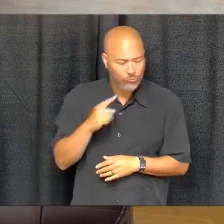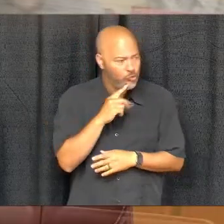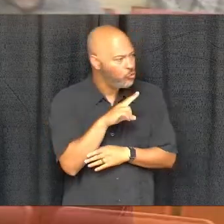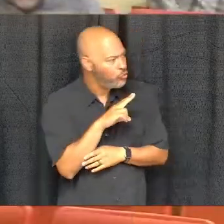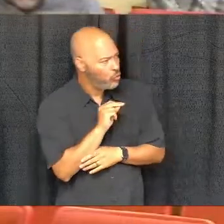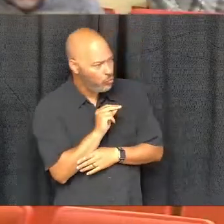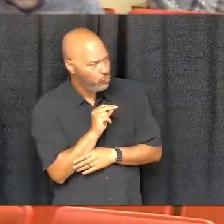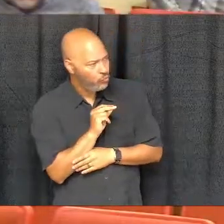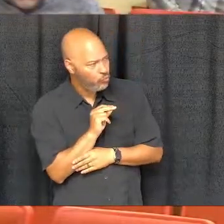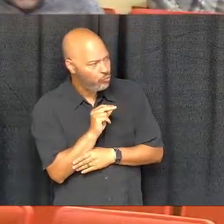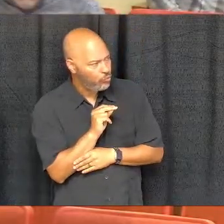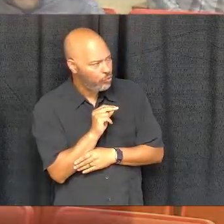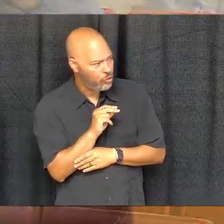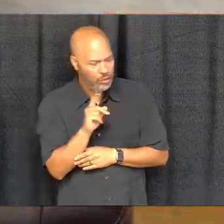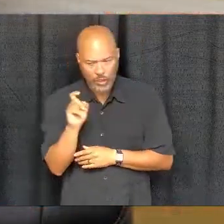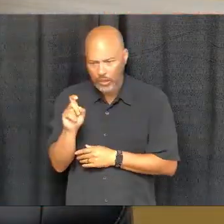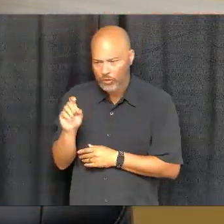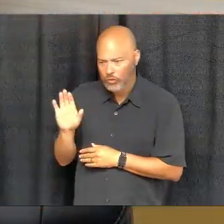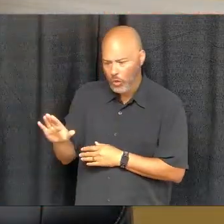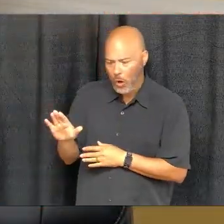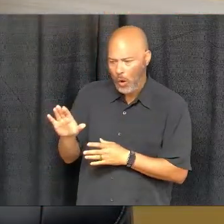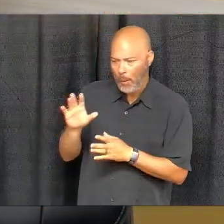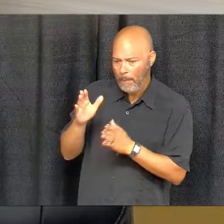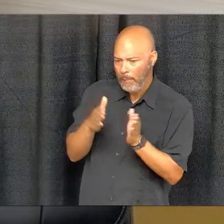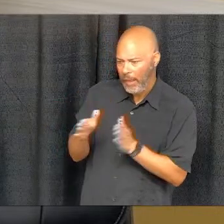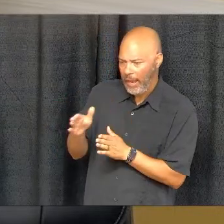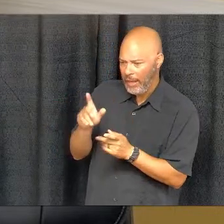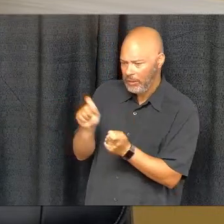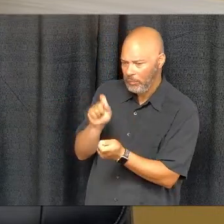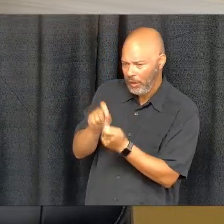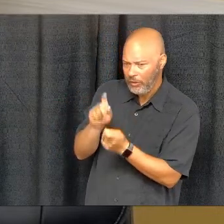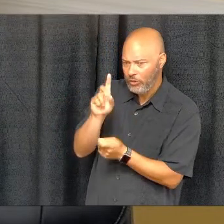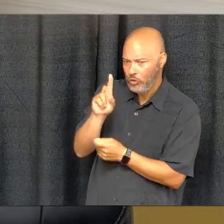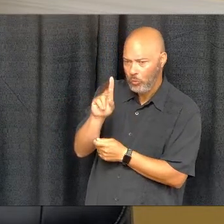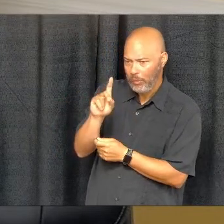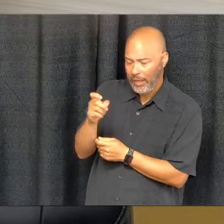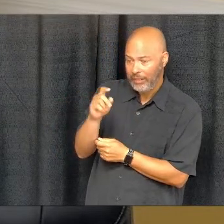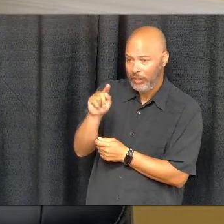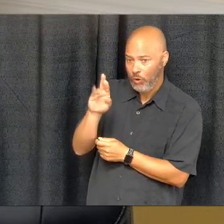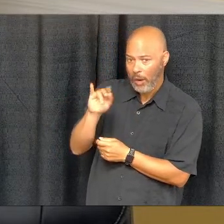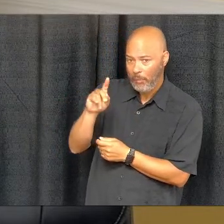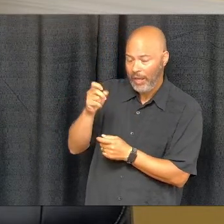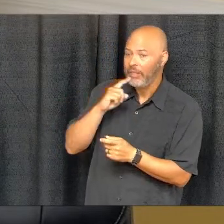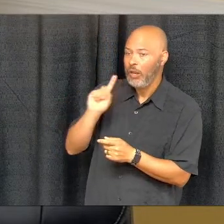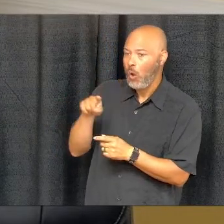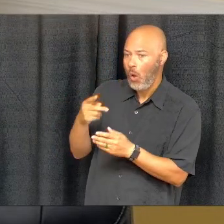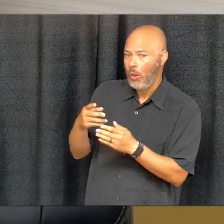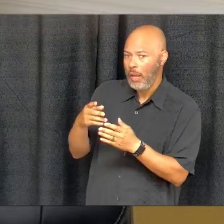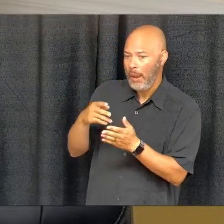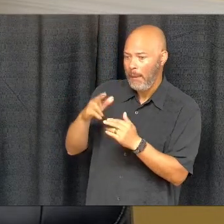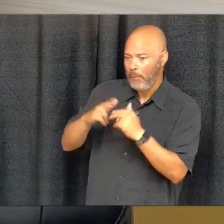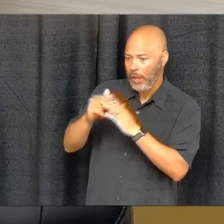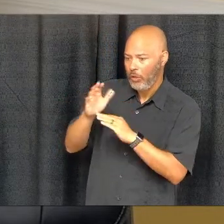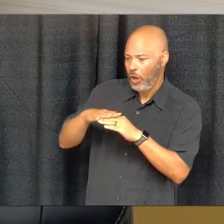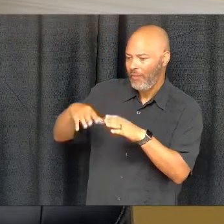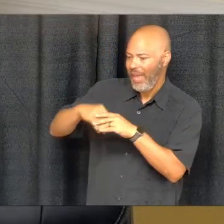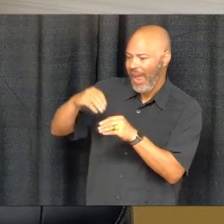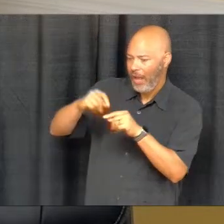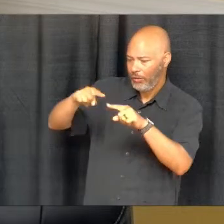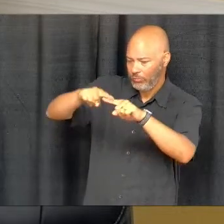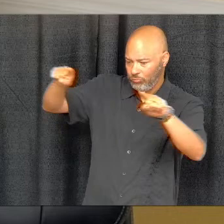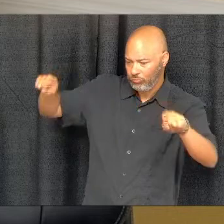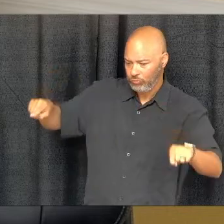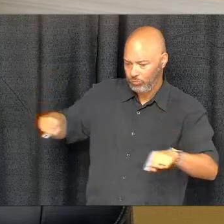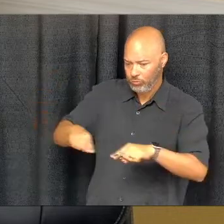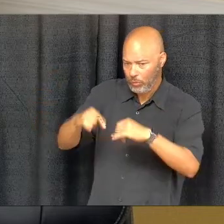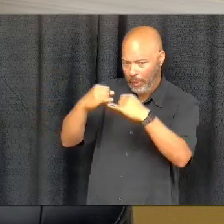Okay. Does your plan specify that duplexes and triplexes can only be built on the outer edges of the Red River